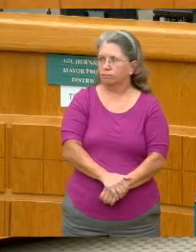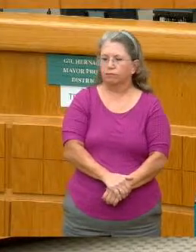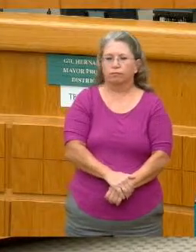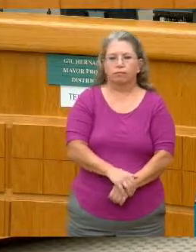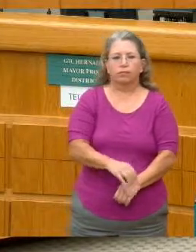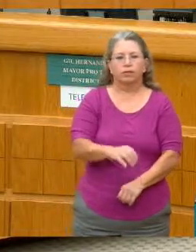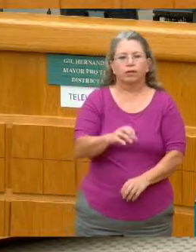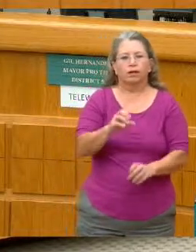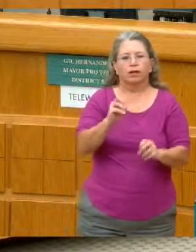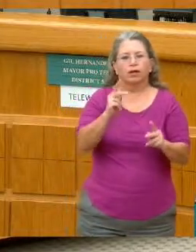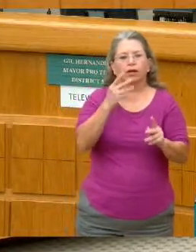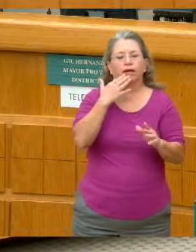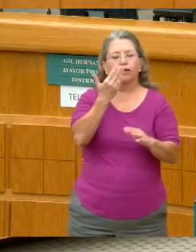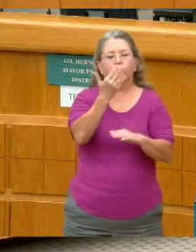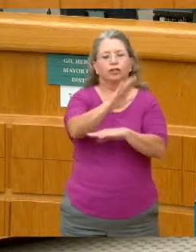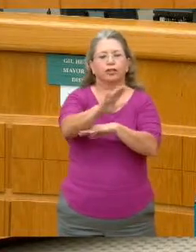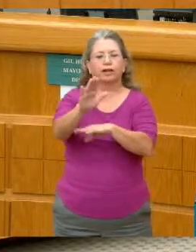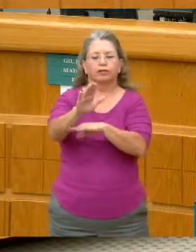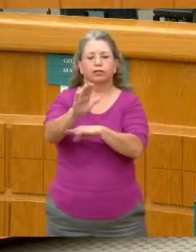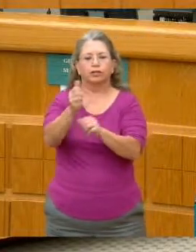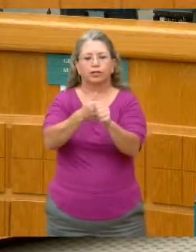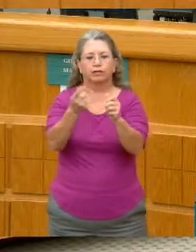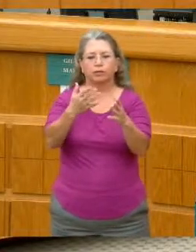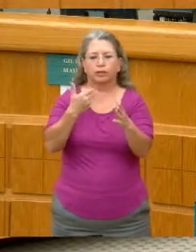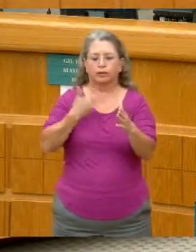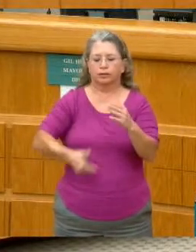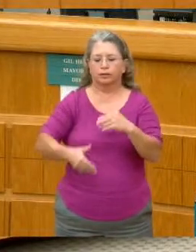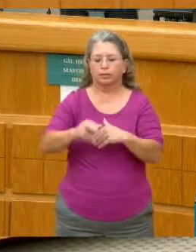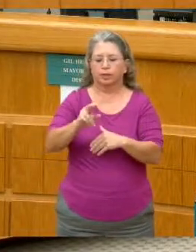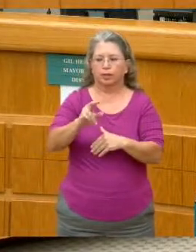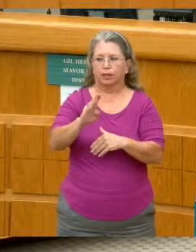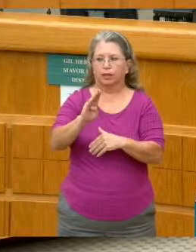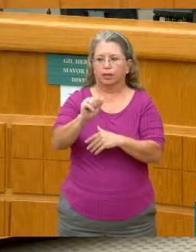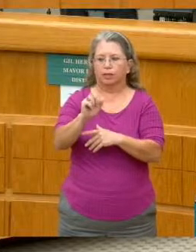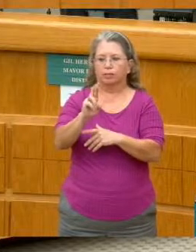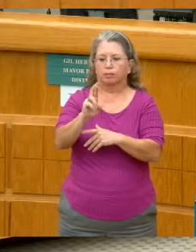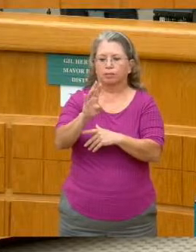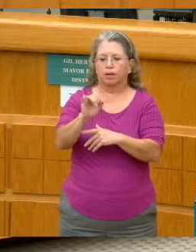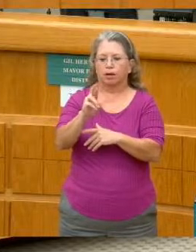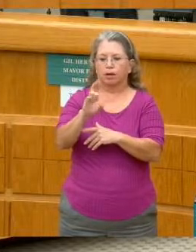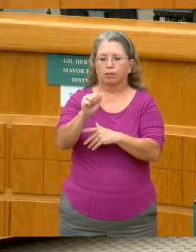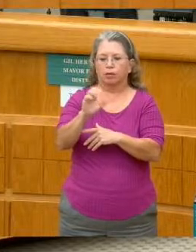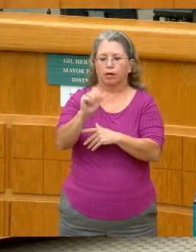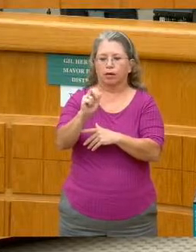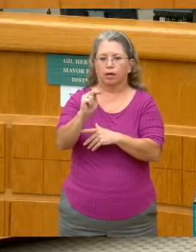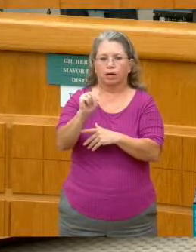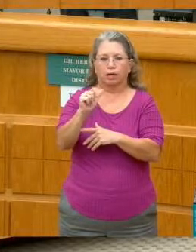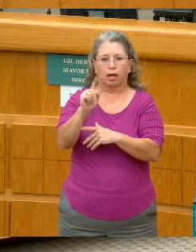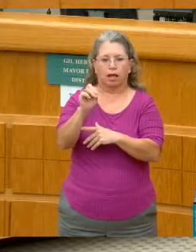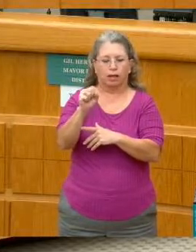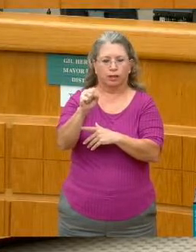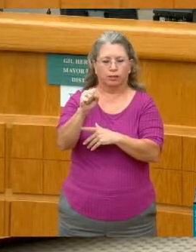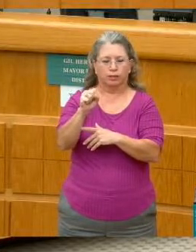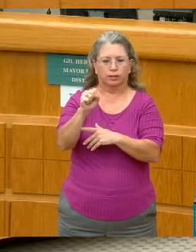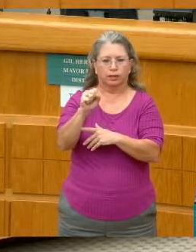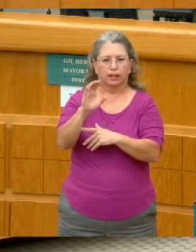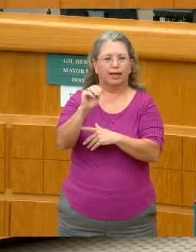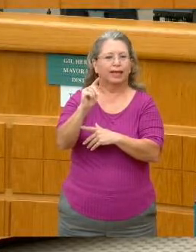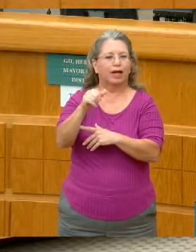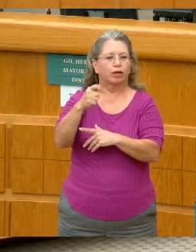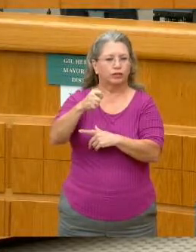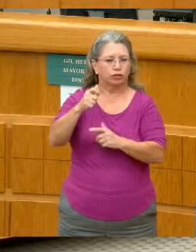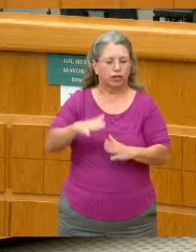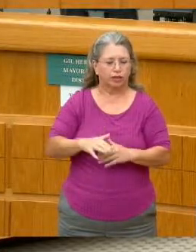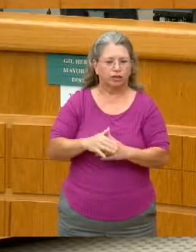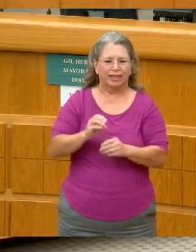Okay, good afternoon, everybody. Barbara Canales, Nueces County Judge. In just a moment, I'm going to have an easel set up behind me, and I'm